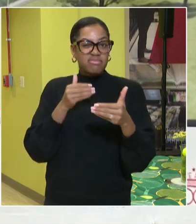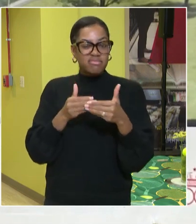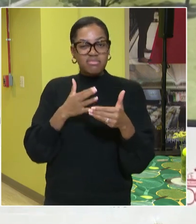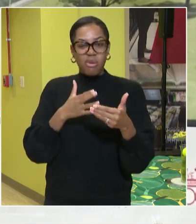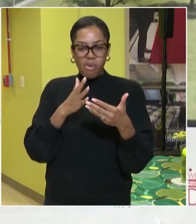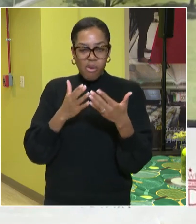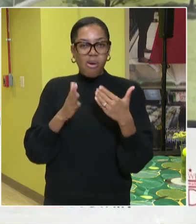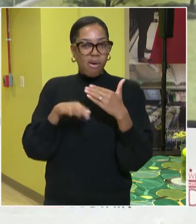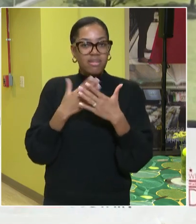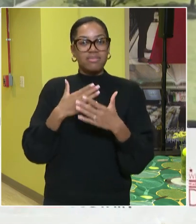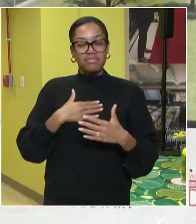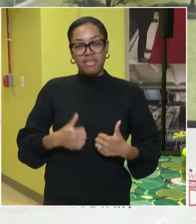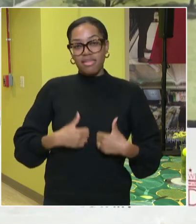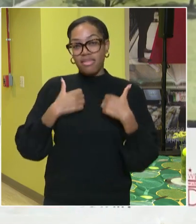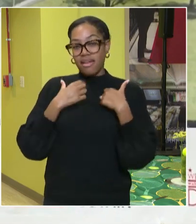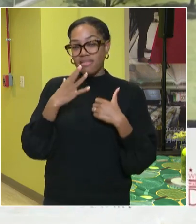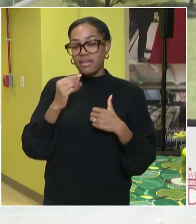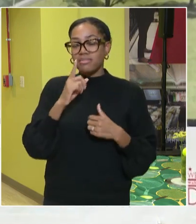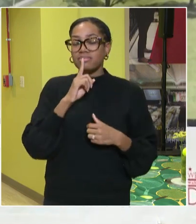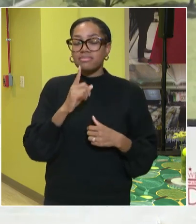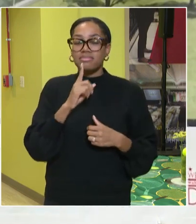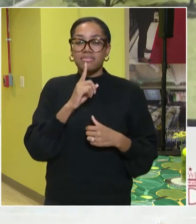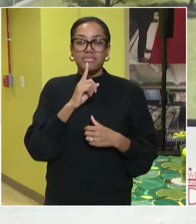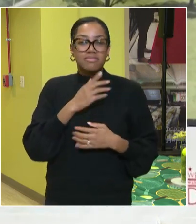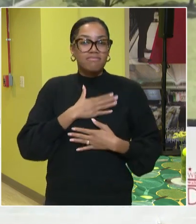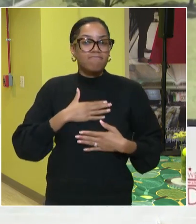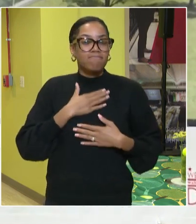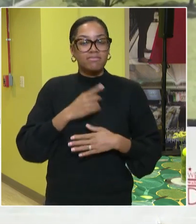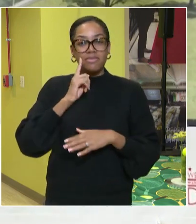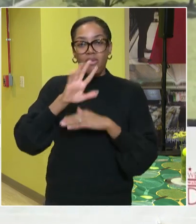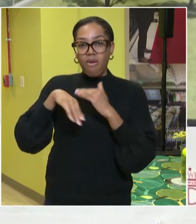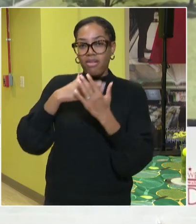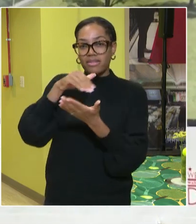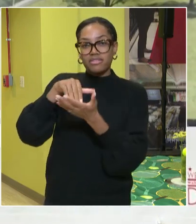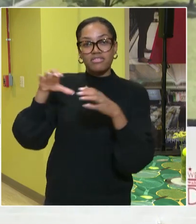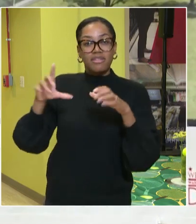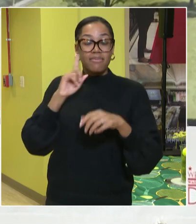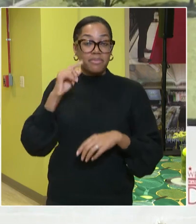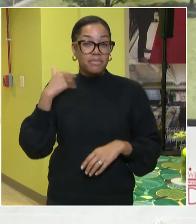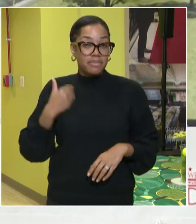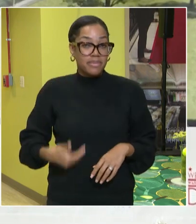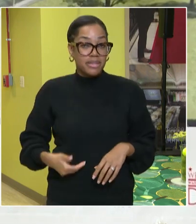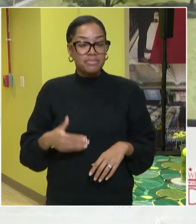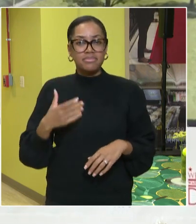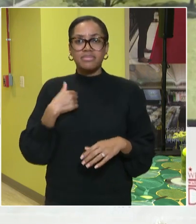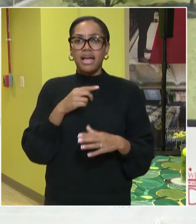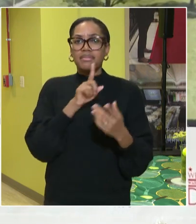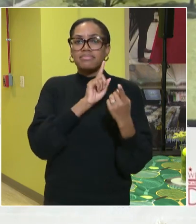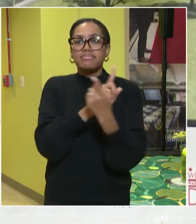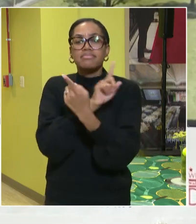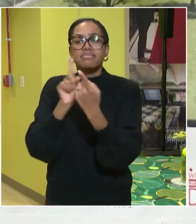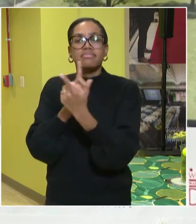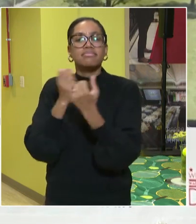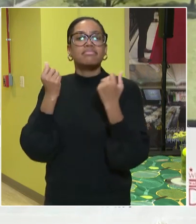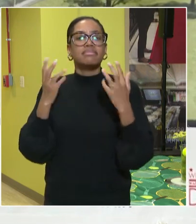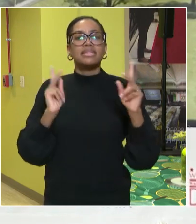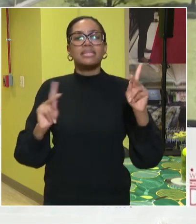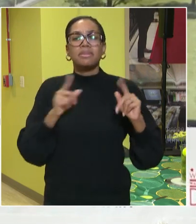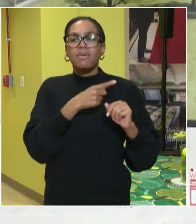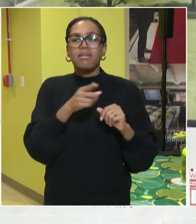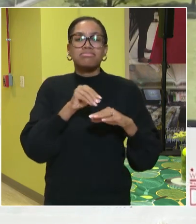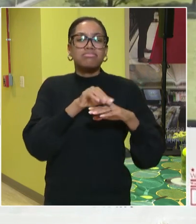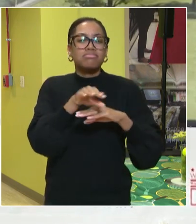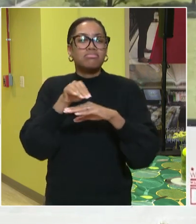I'm eternally grateful for all that the center has done for me. I've met so many influential people, been in so many amazing